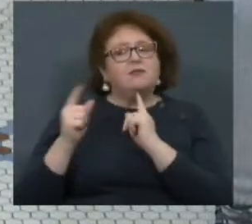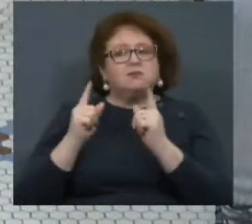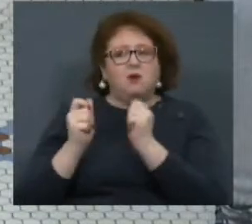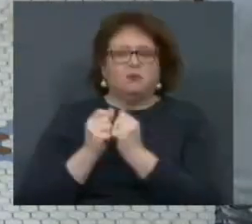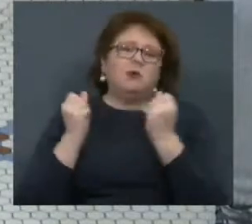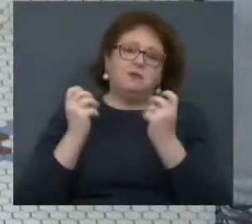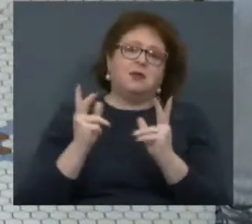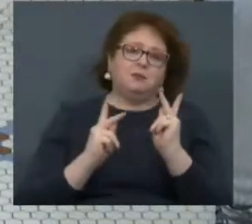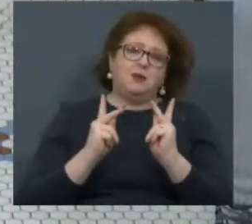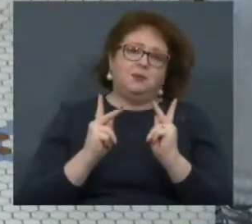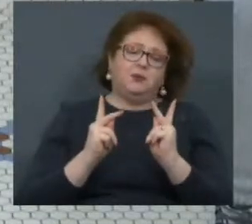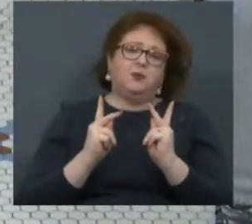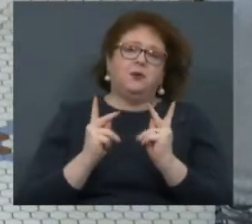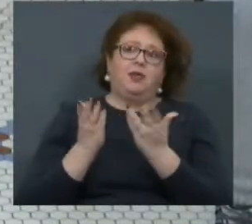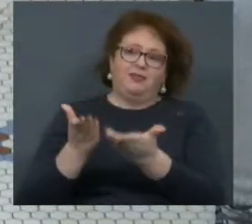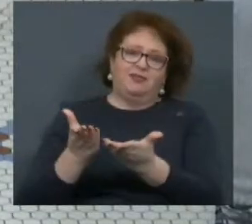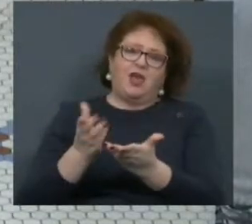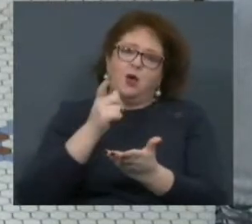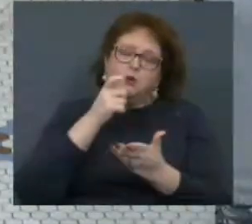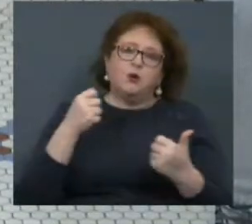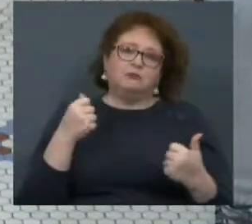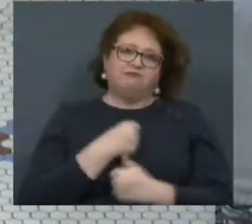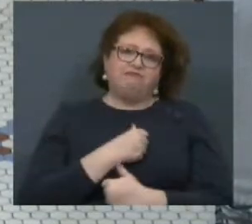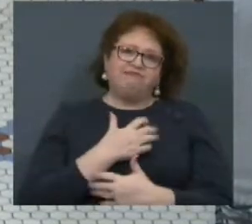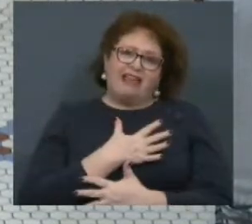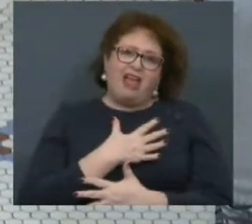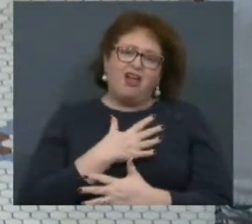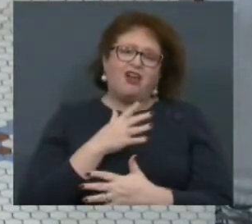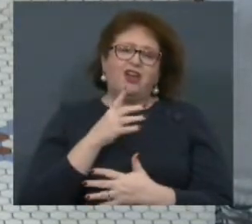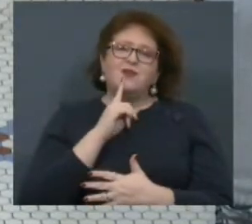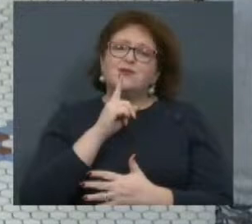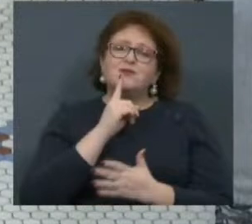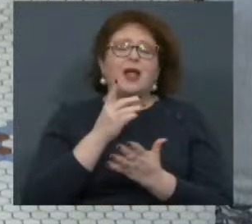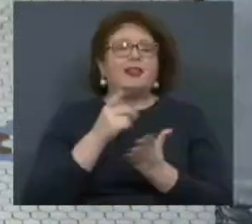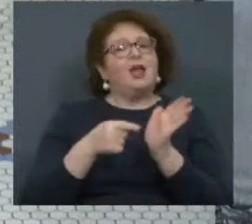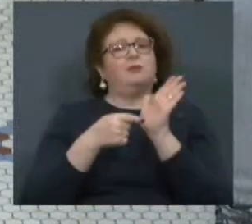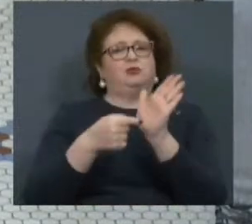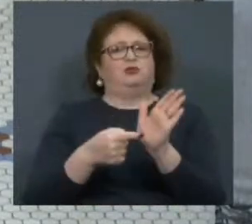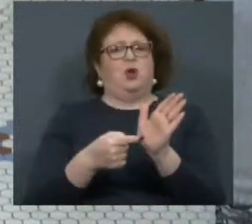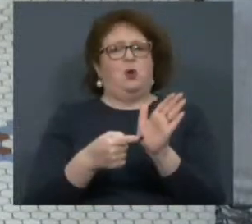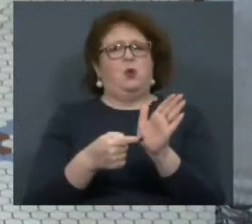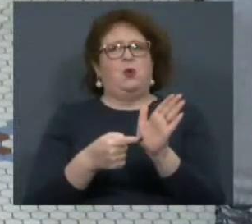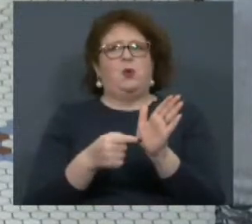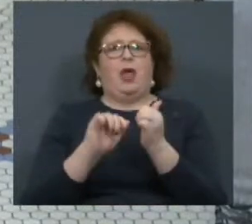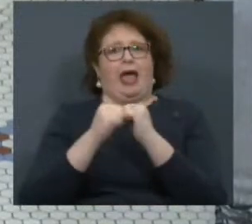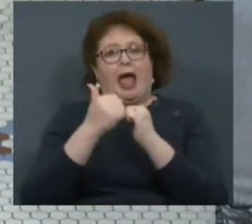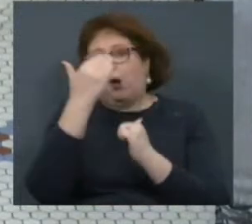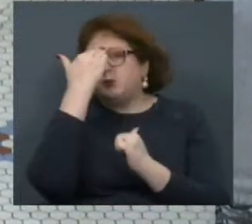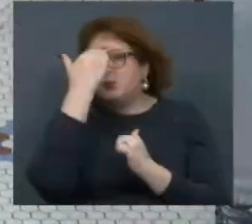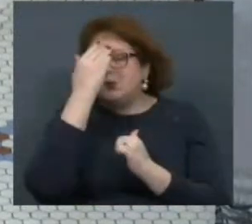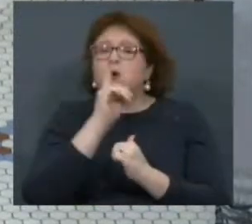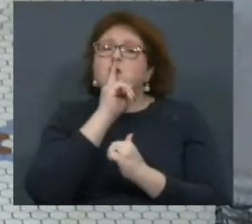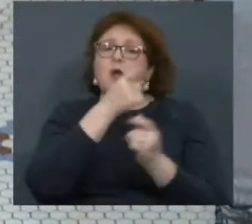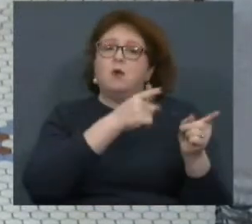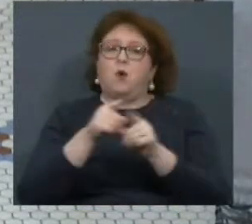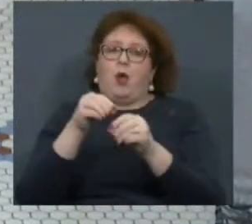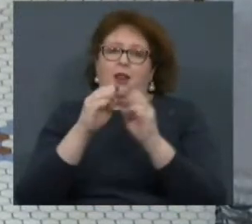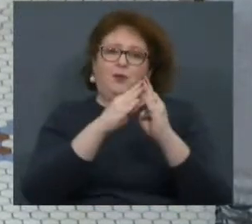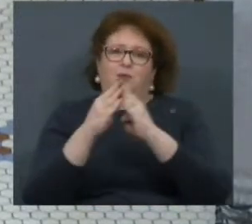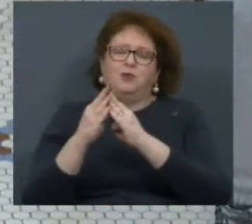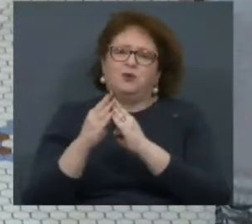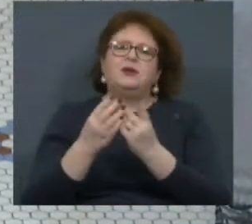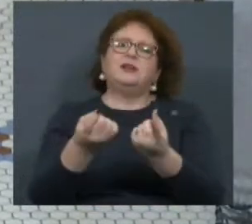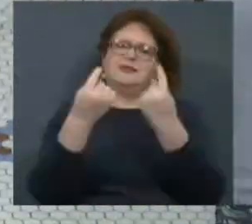to tell you guys, the real way to know what issues are going on in communities is to actually talk to